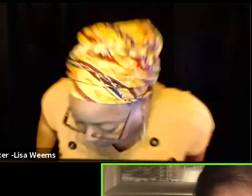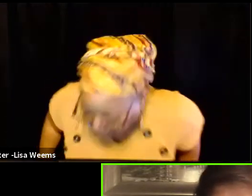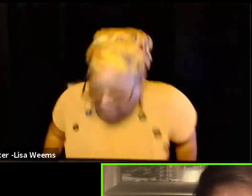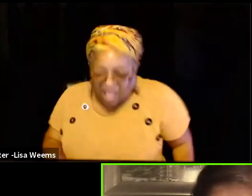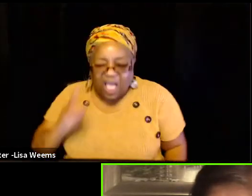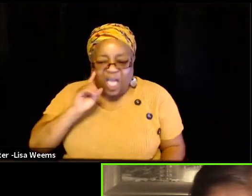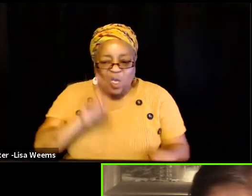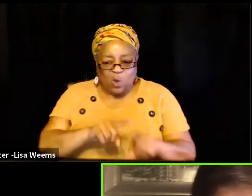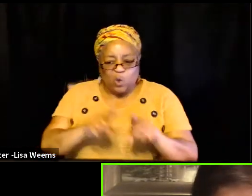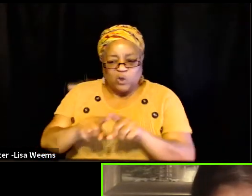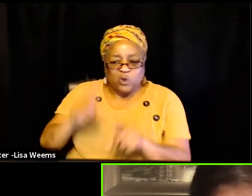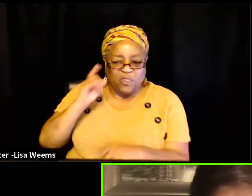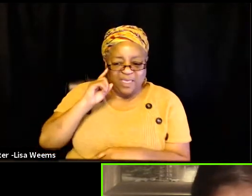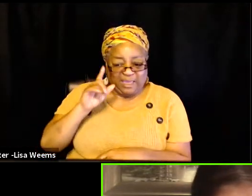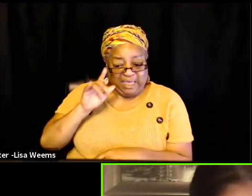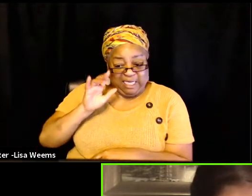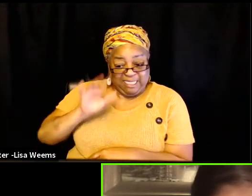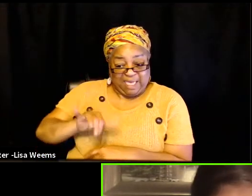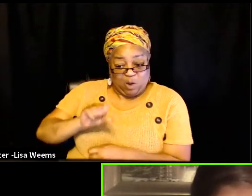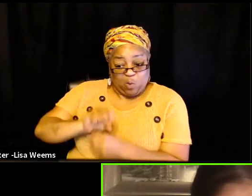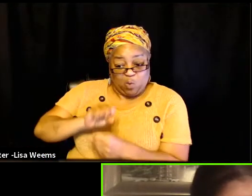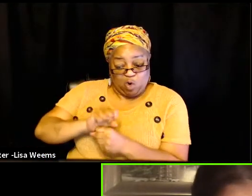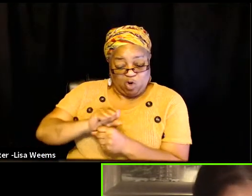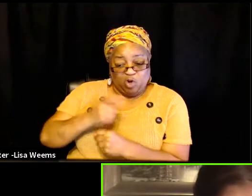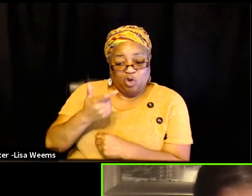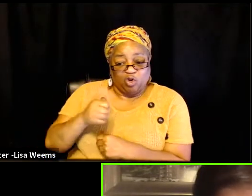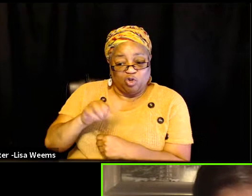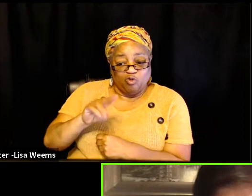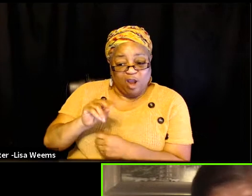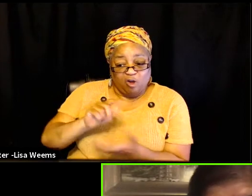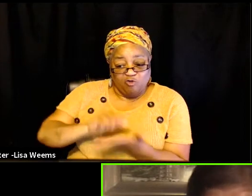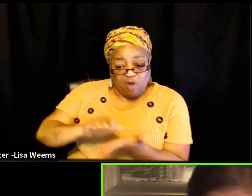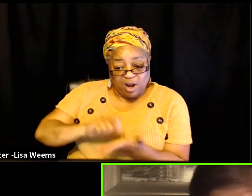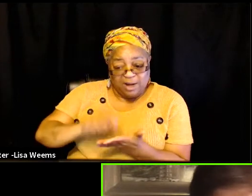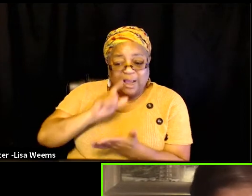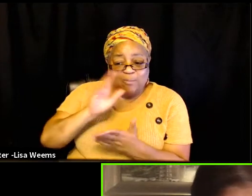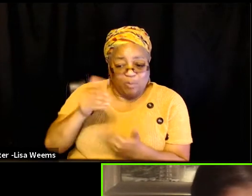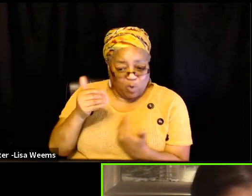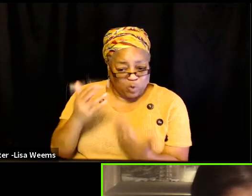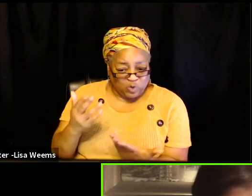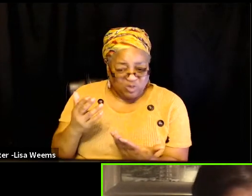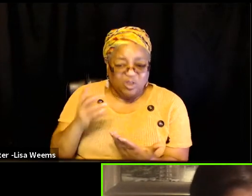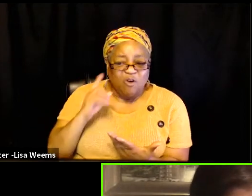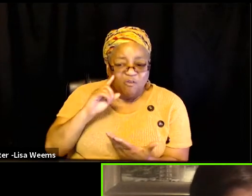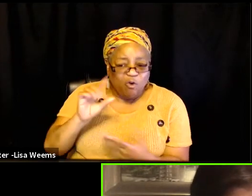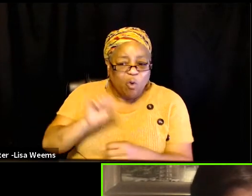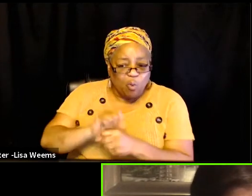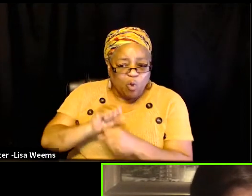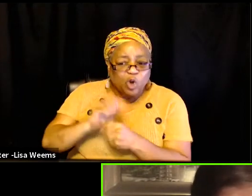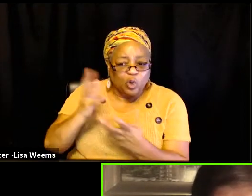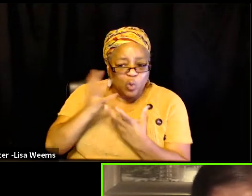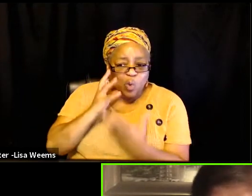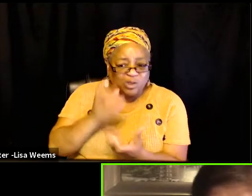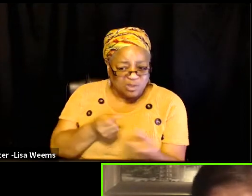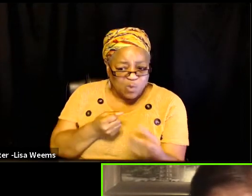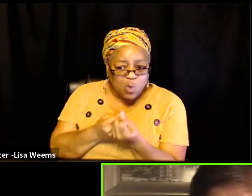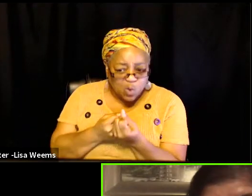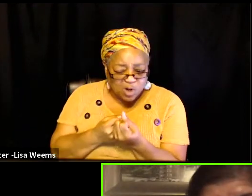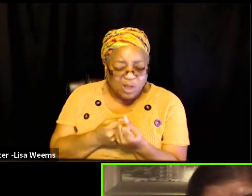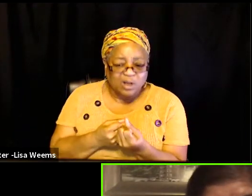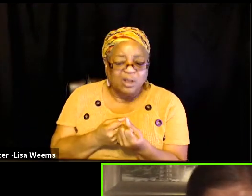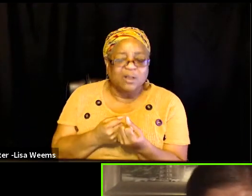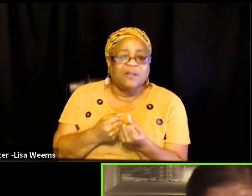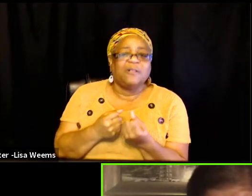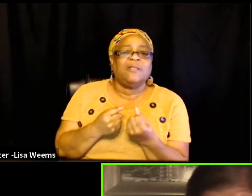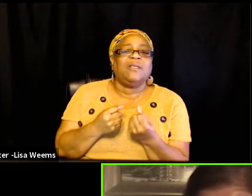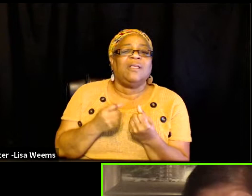grant writing and proposals for the projects that you are hoping to get supported, there's also the kind of the exercise of thinking